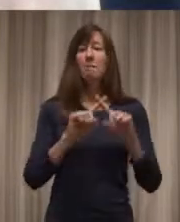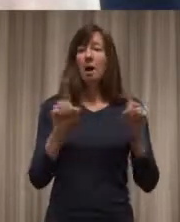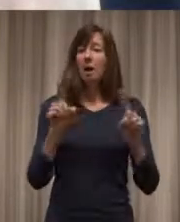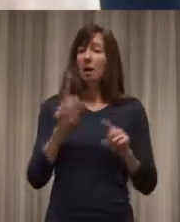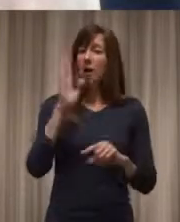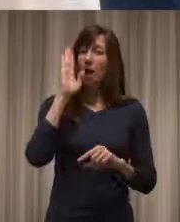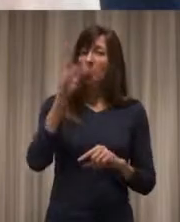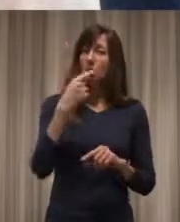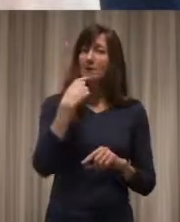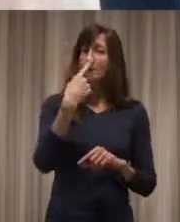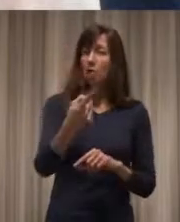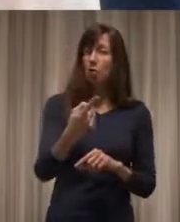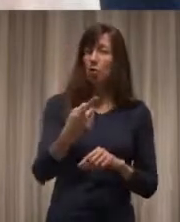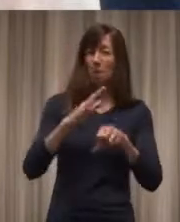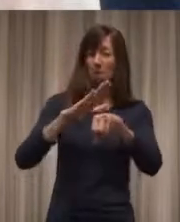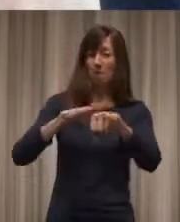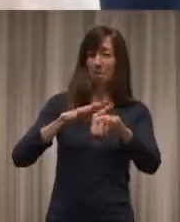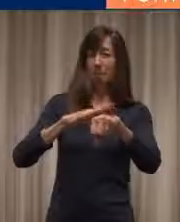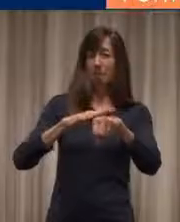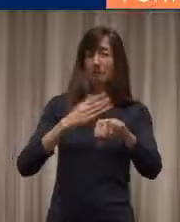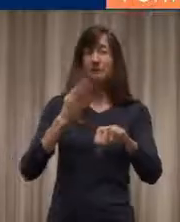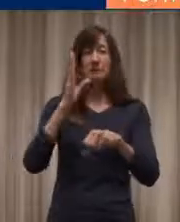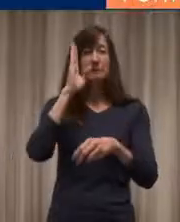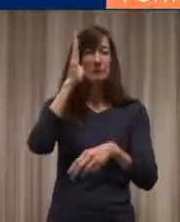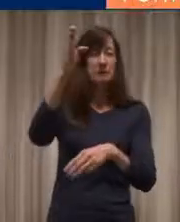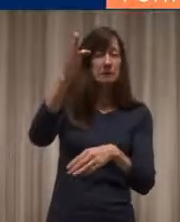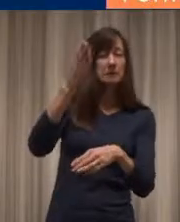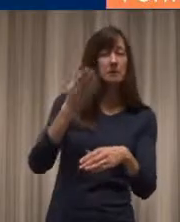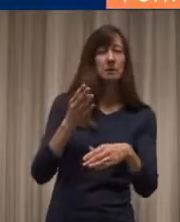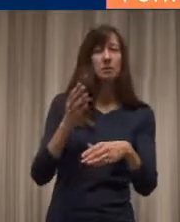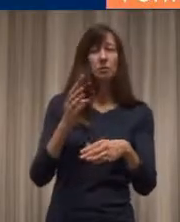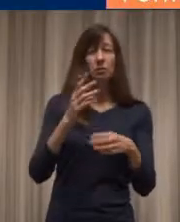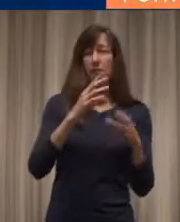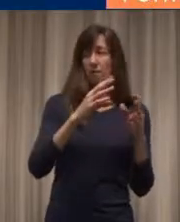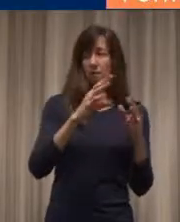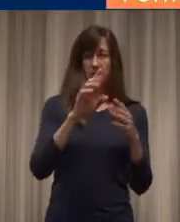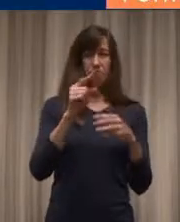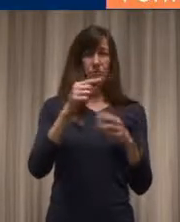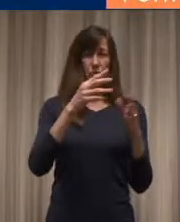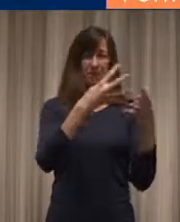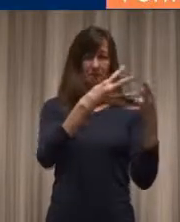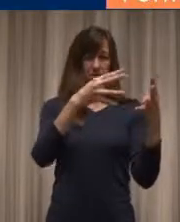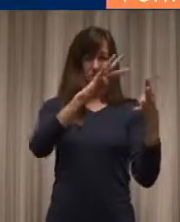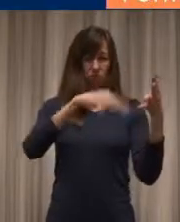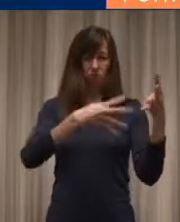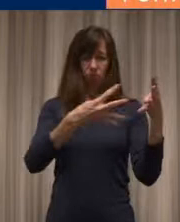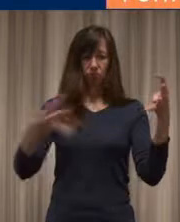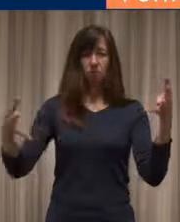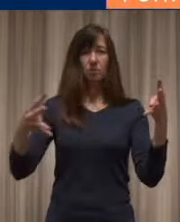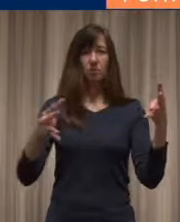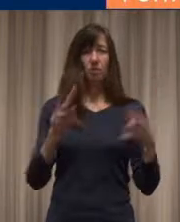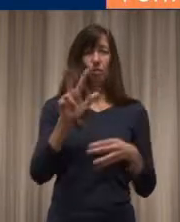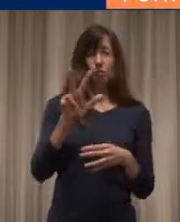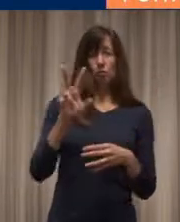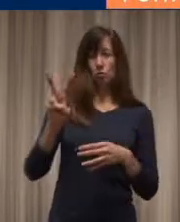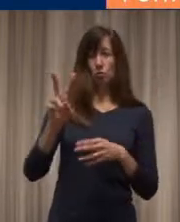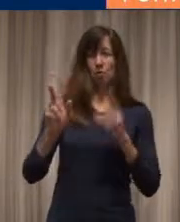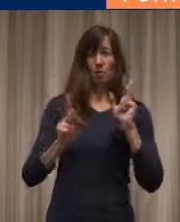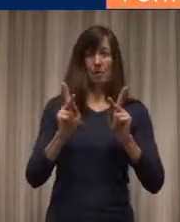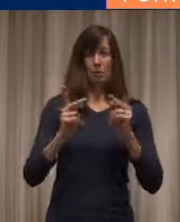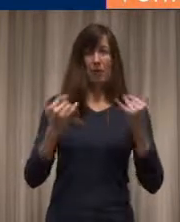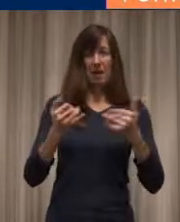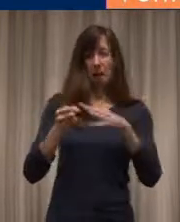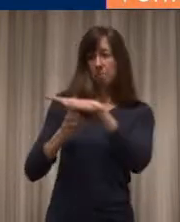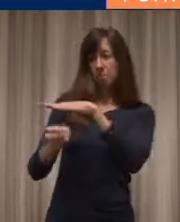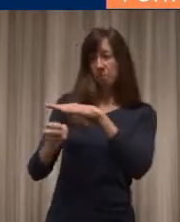to flag. If you look at the graph, we currently have, as I said, 32 hospitalized right now,